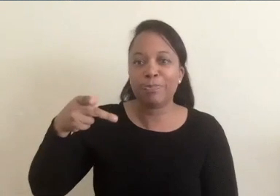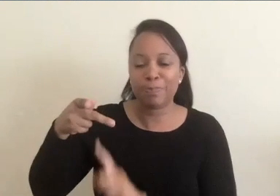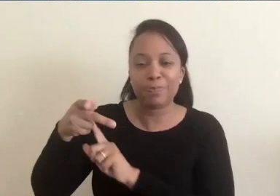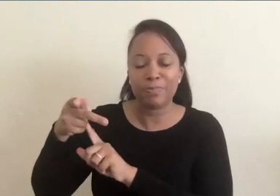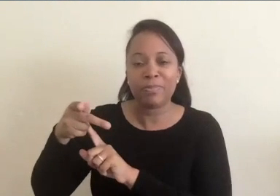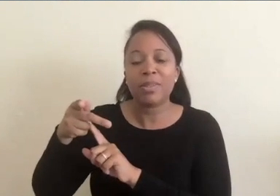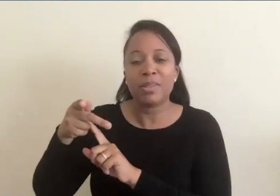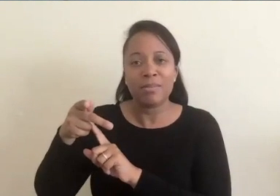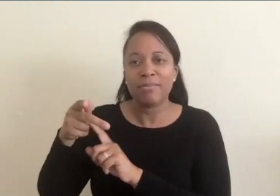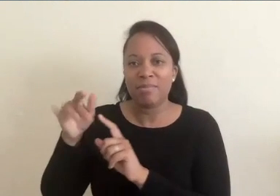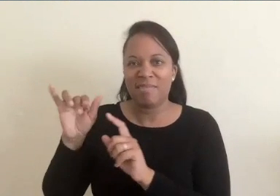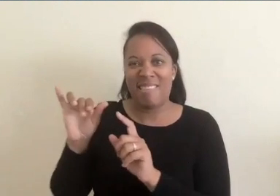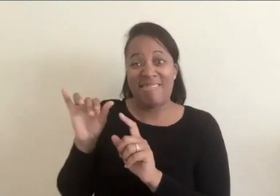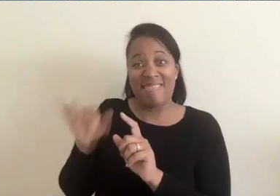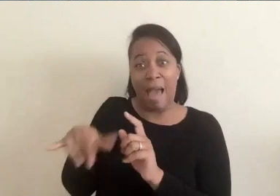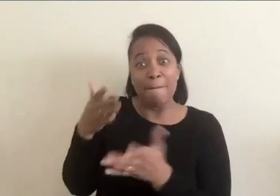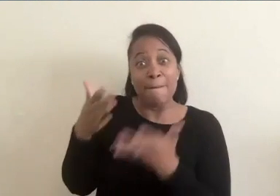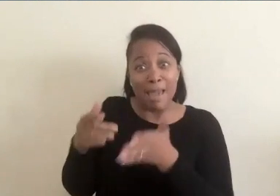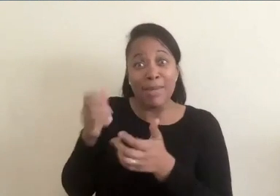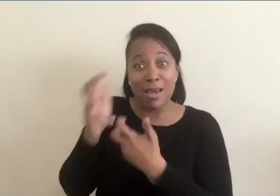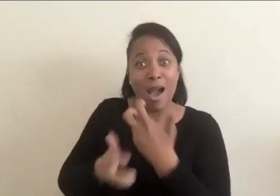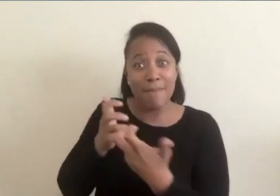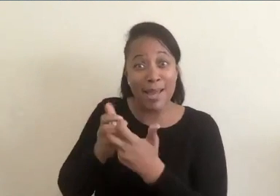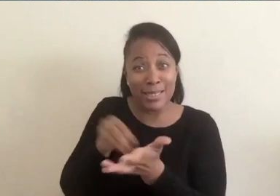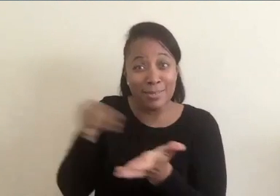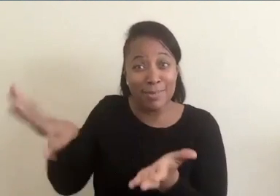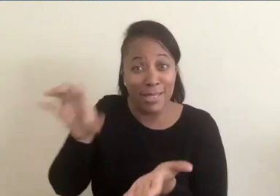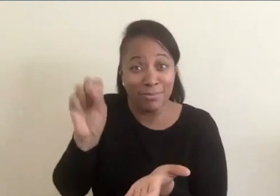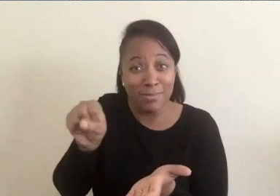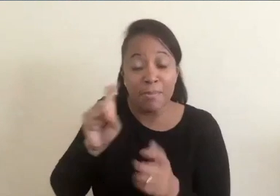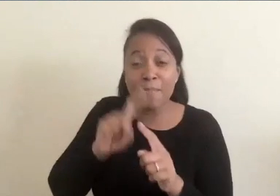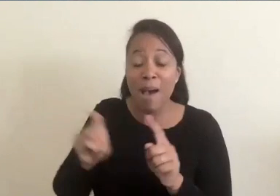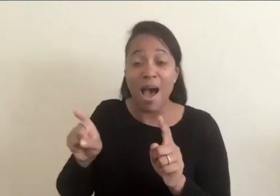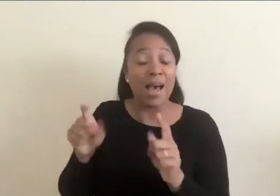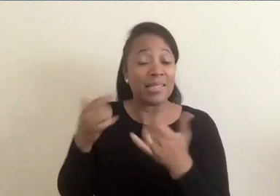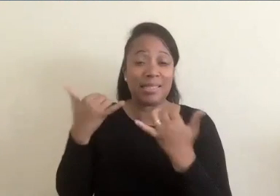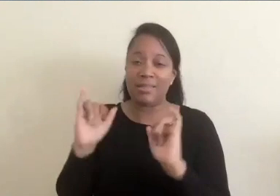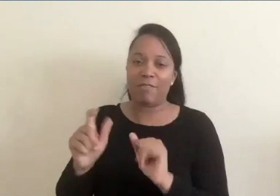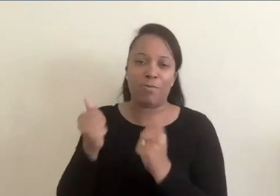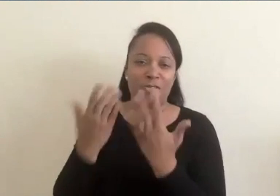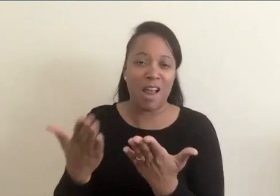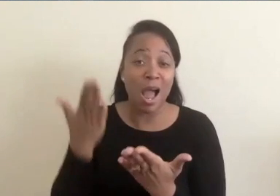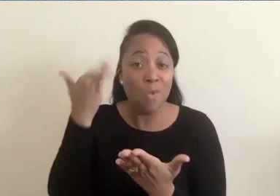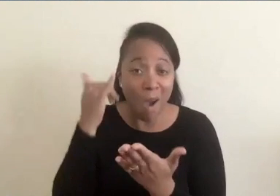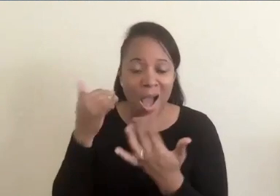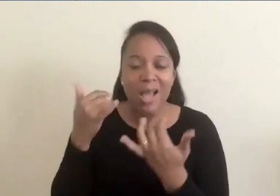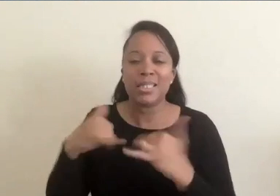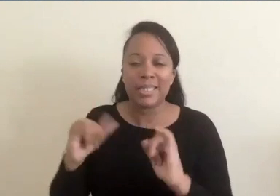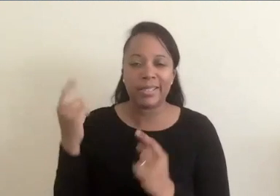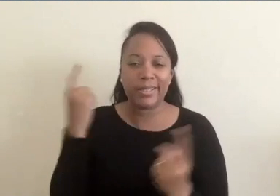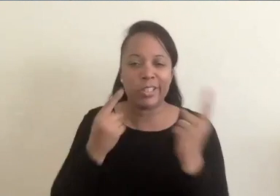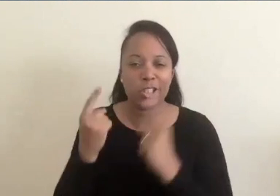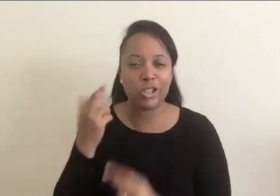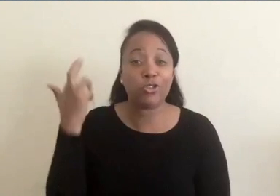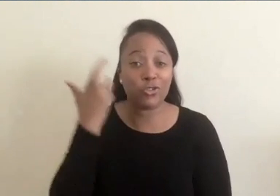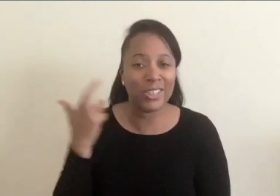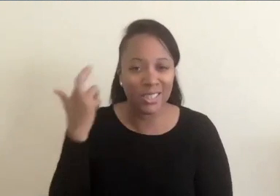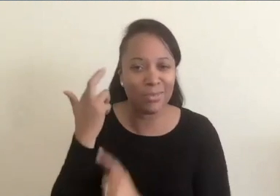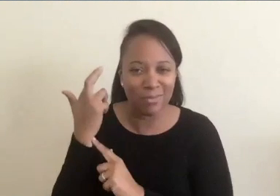but still the employer needs to provide the accommodation because it's considered to be reasonable.